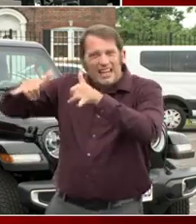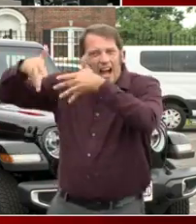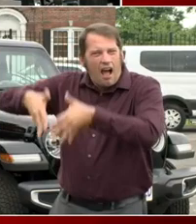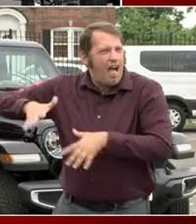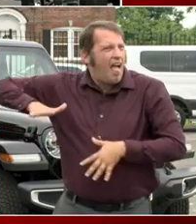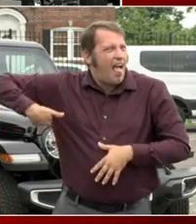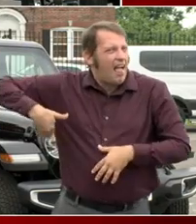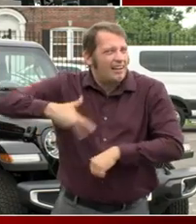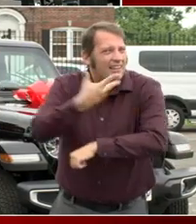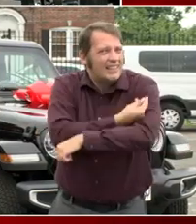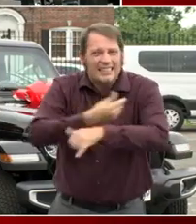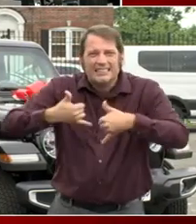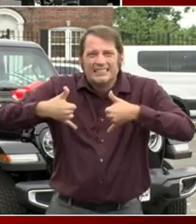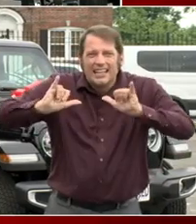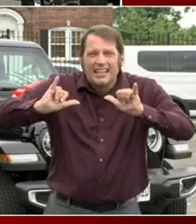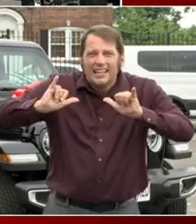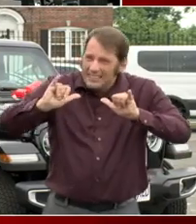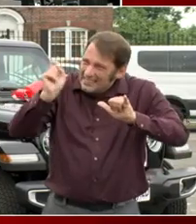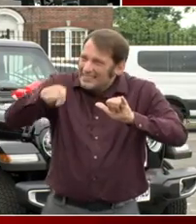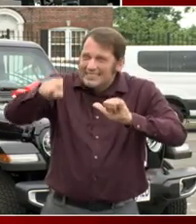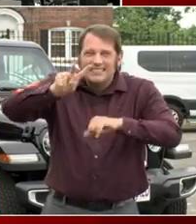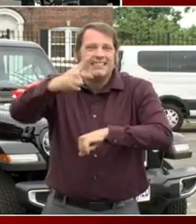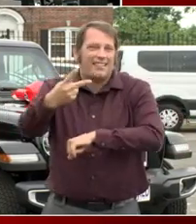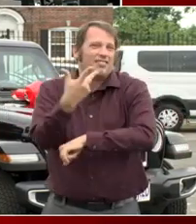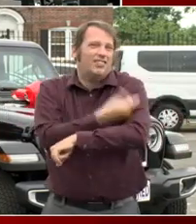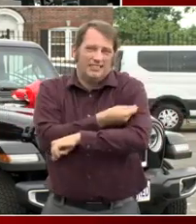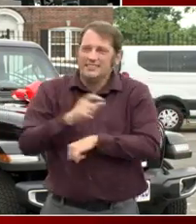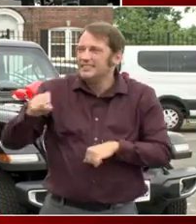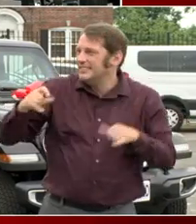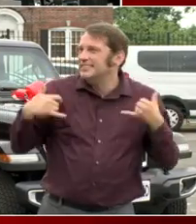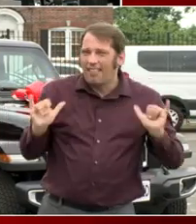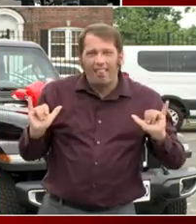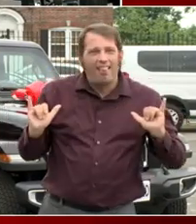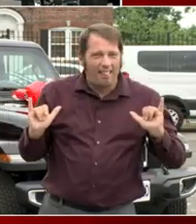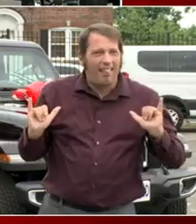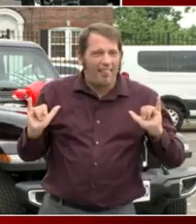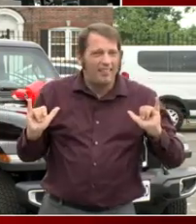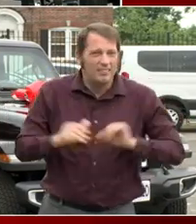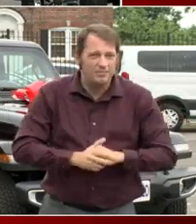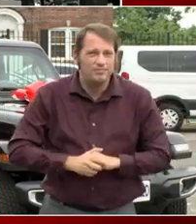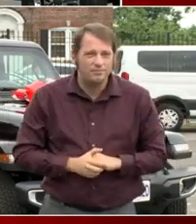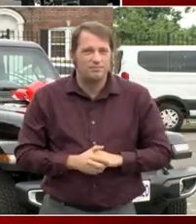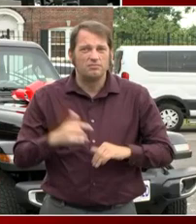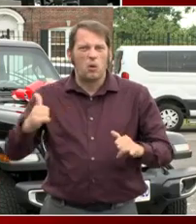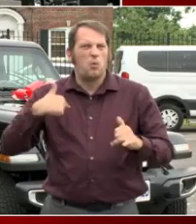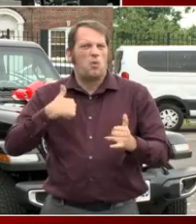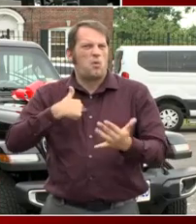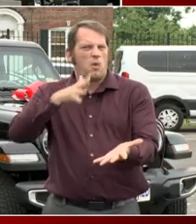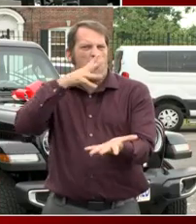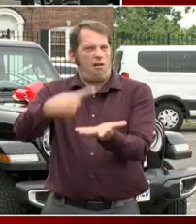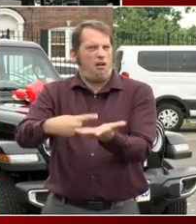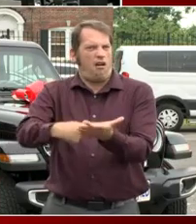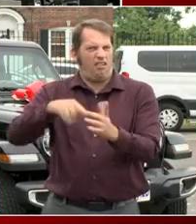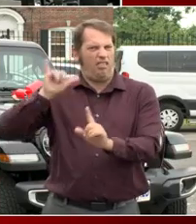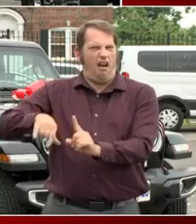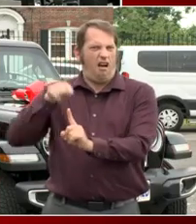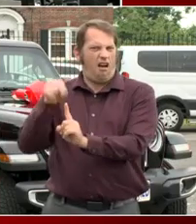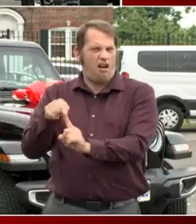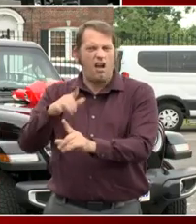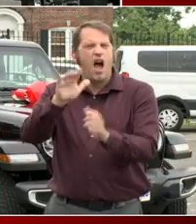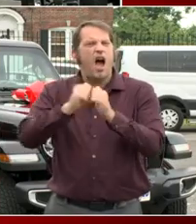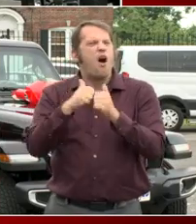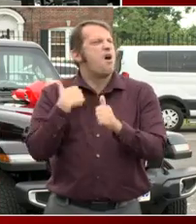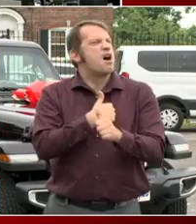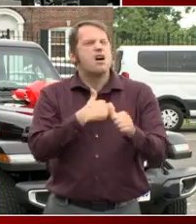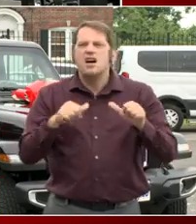still need to get their second shot. So that's what we're here to talk about. How do we continue to push to make sure more